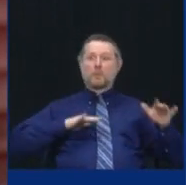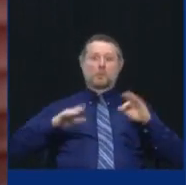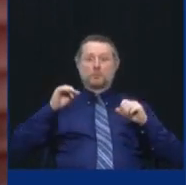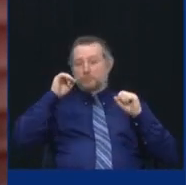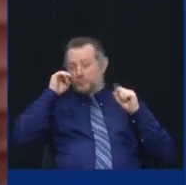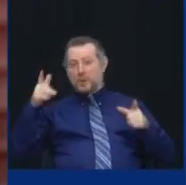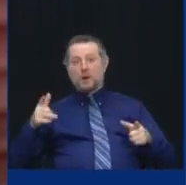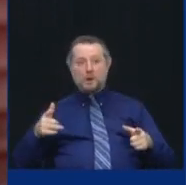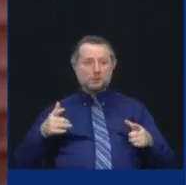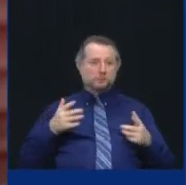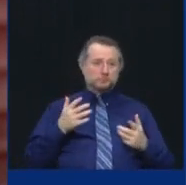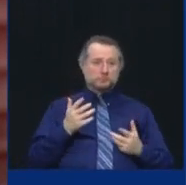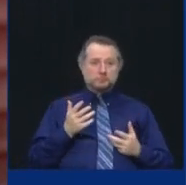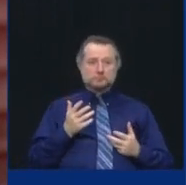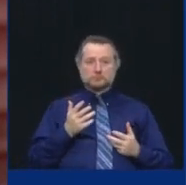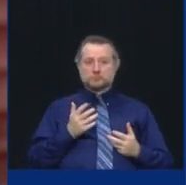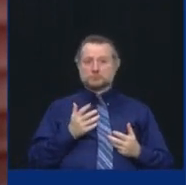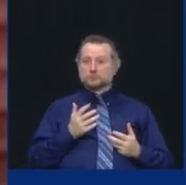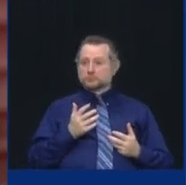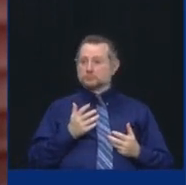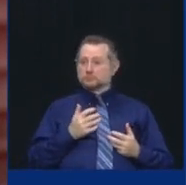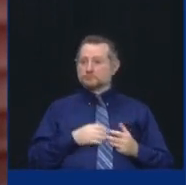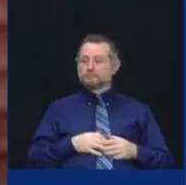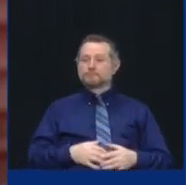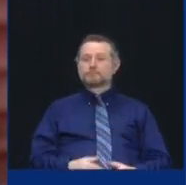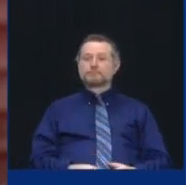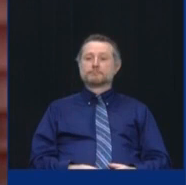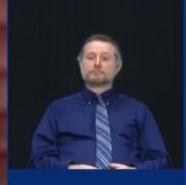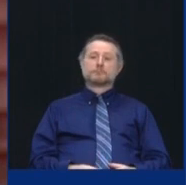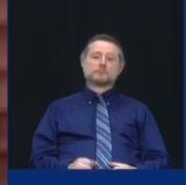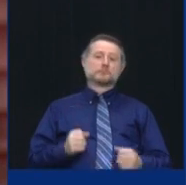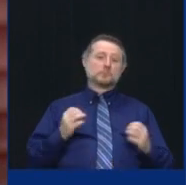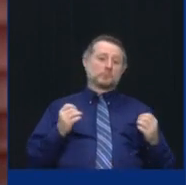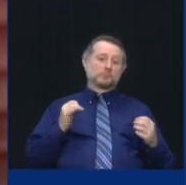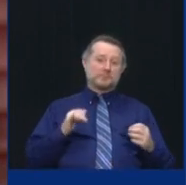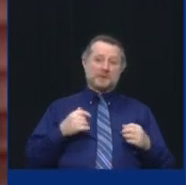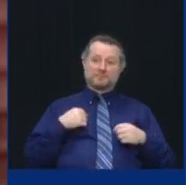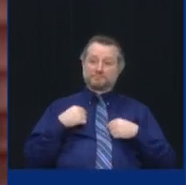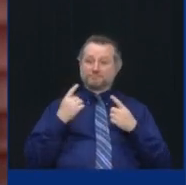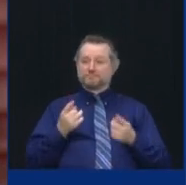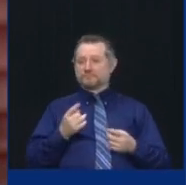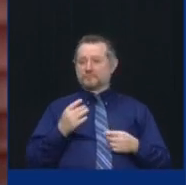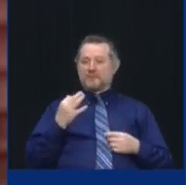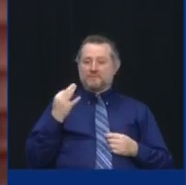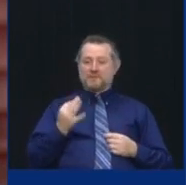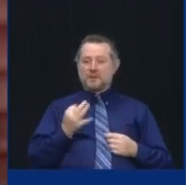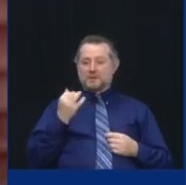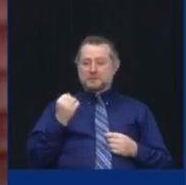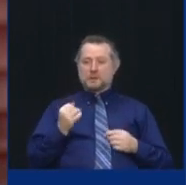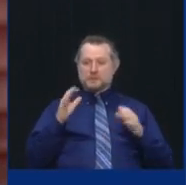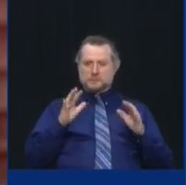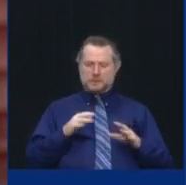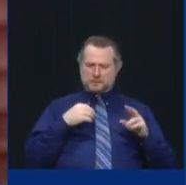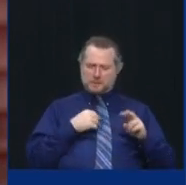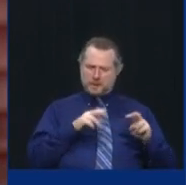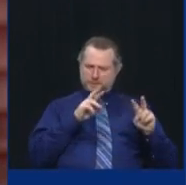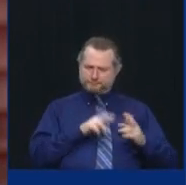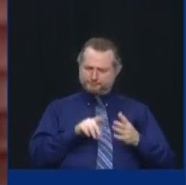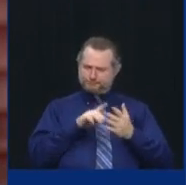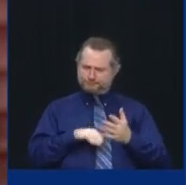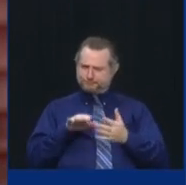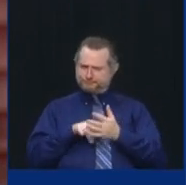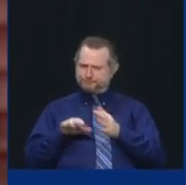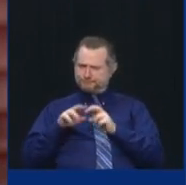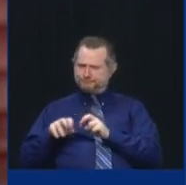surprise. So we took a couple of days to analyze what it would be. We aligned it with our guidance.